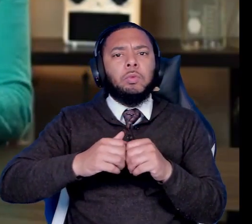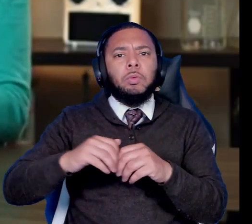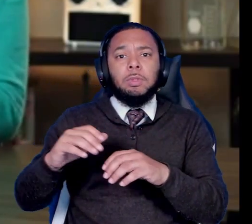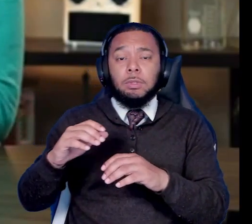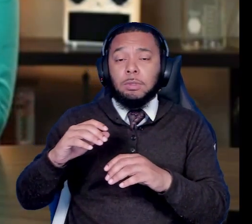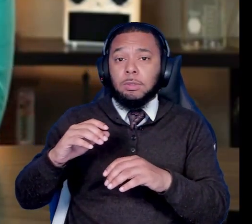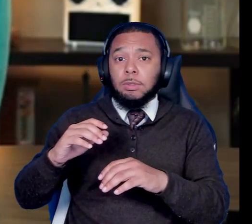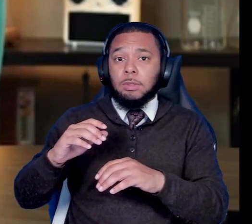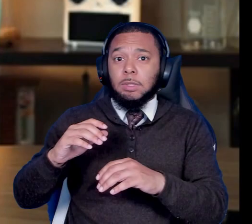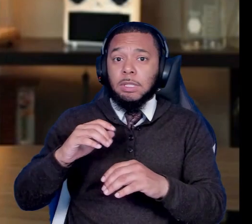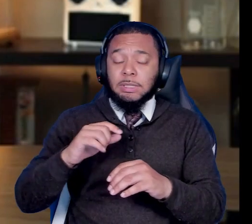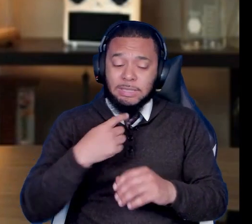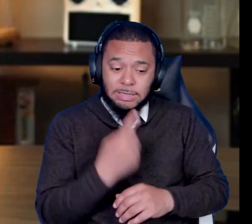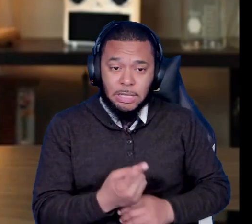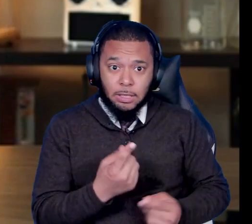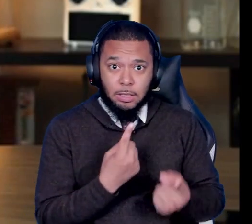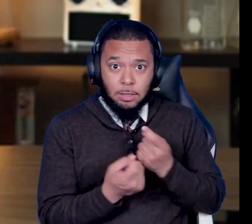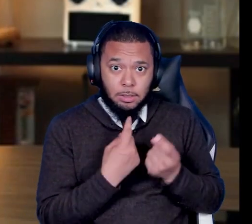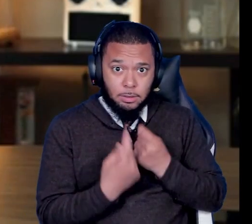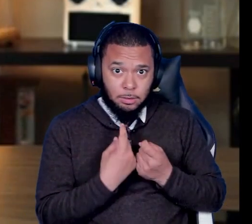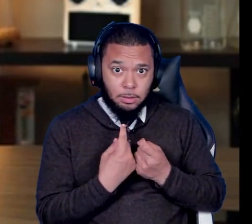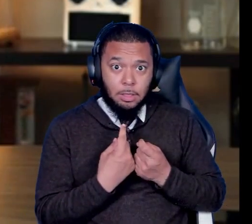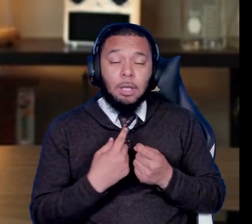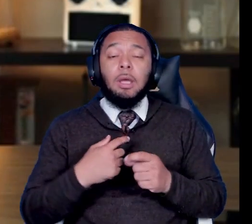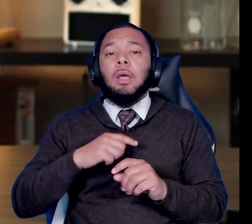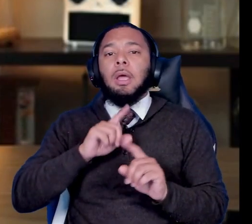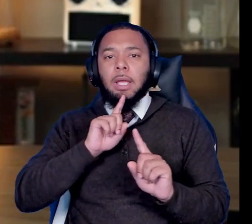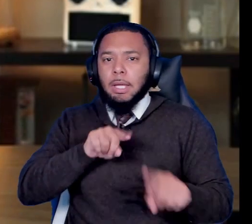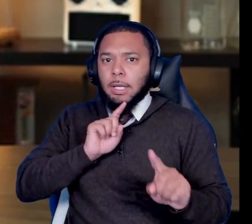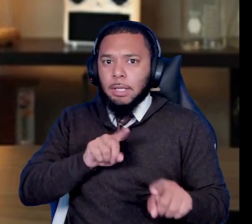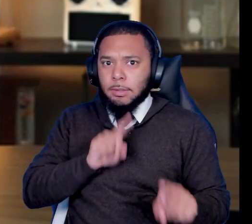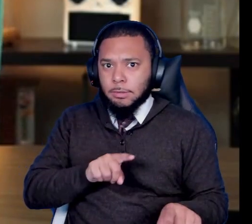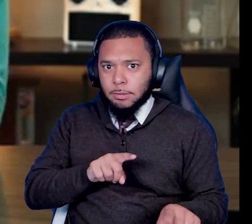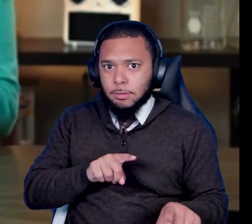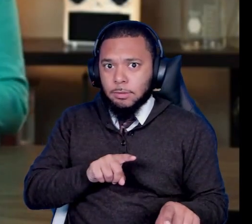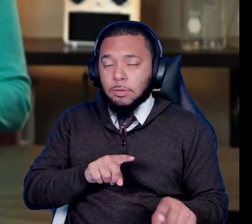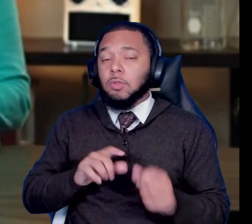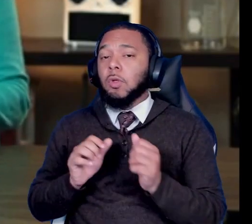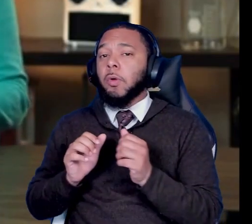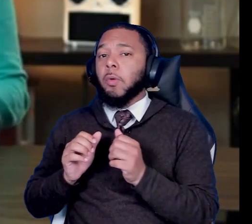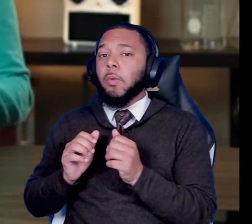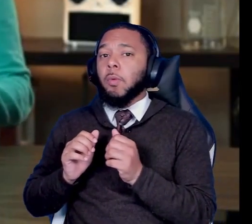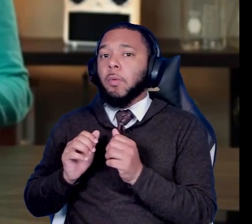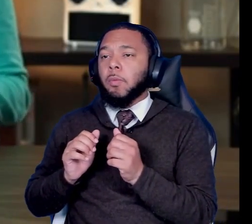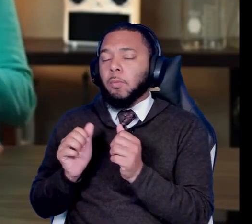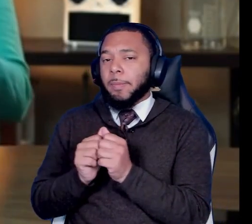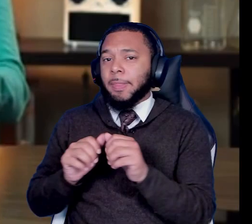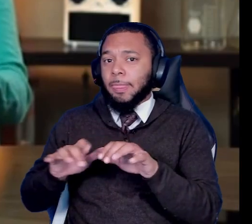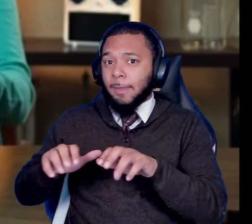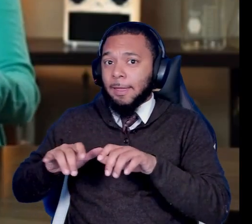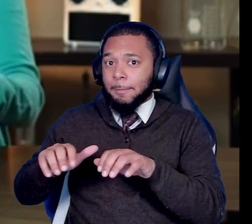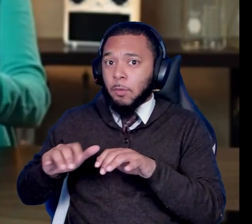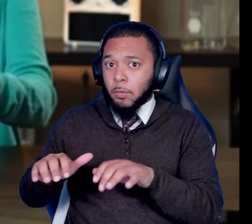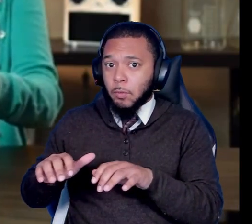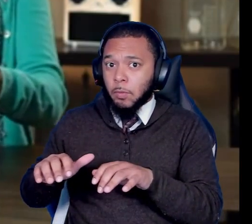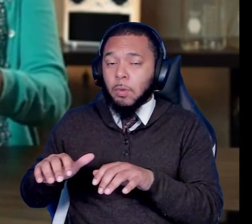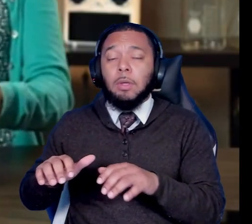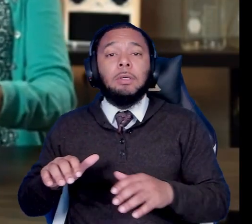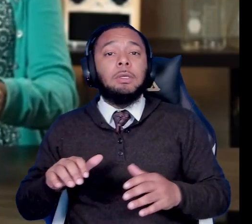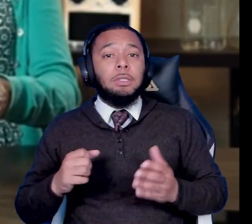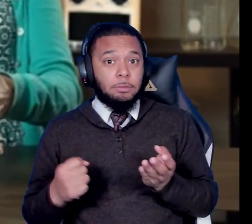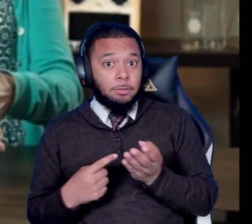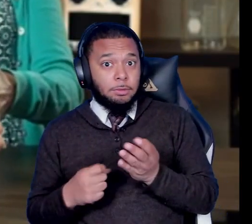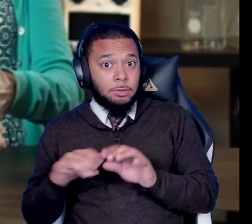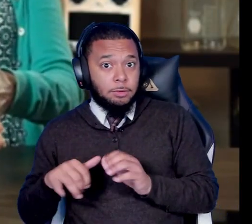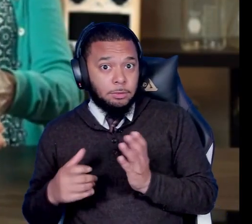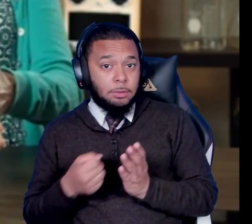question, but we can provide information using the keyboard as an answer, and then have output given to us so